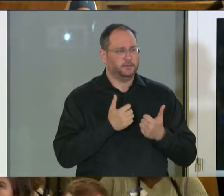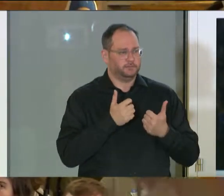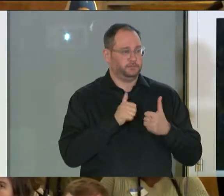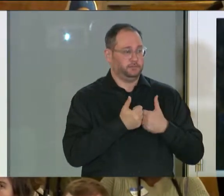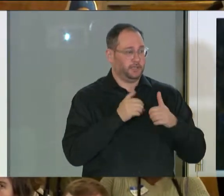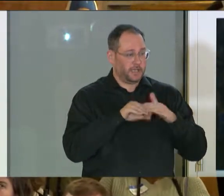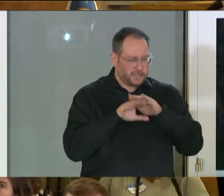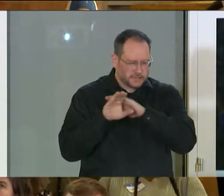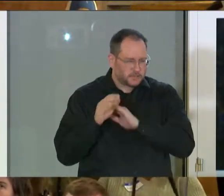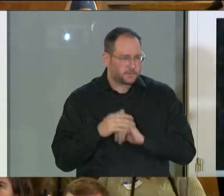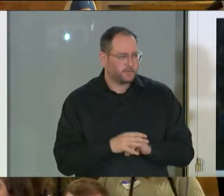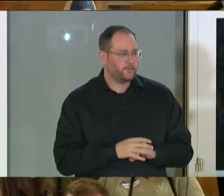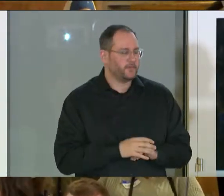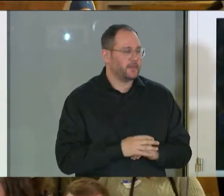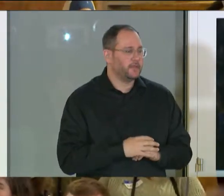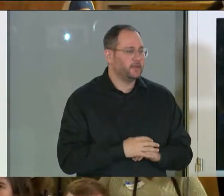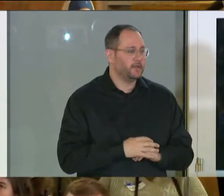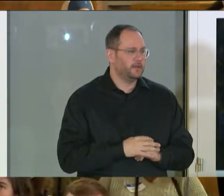second,